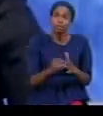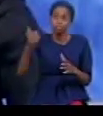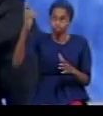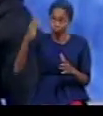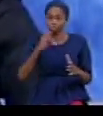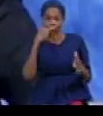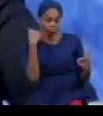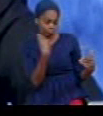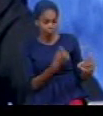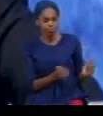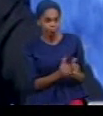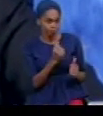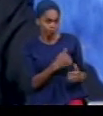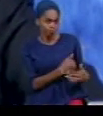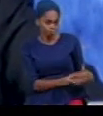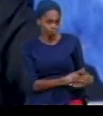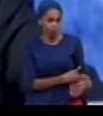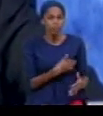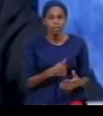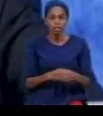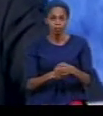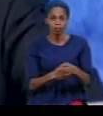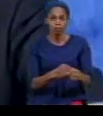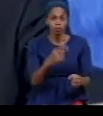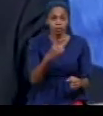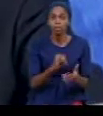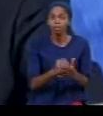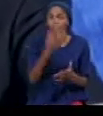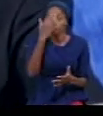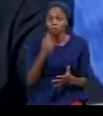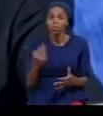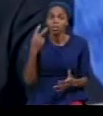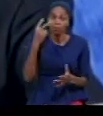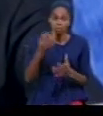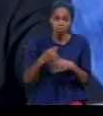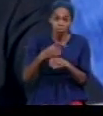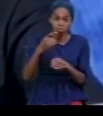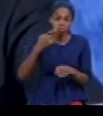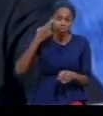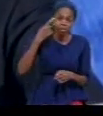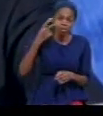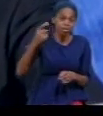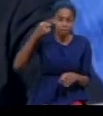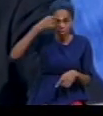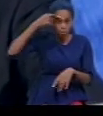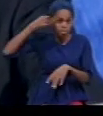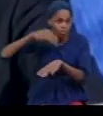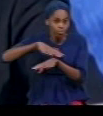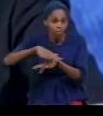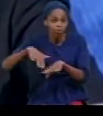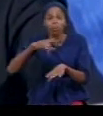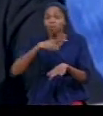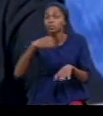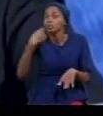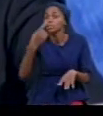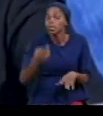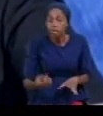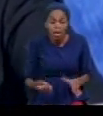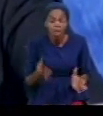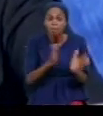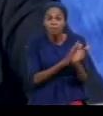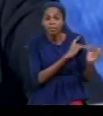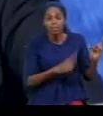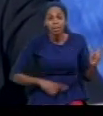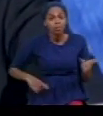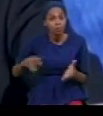he's protecting you. That's why he makes you to see the shadow. And then you say, praise the Lord, is the shadow of a lion.